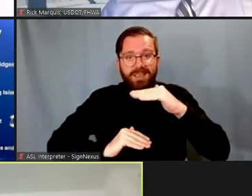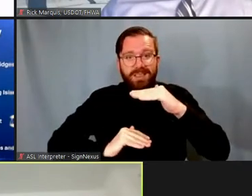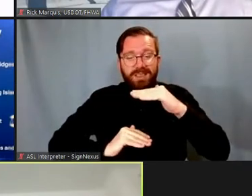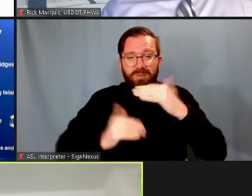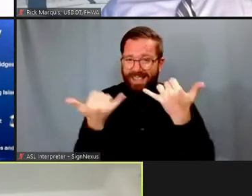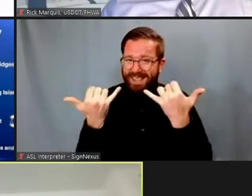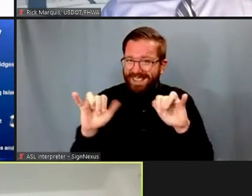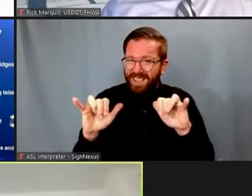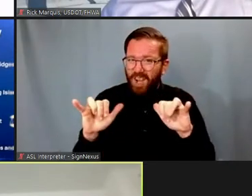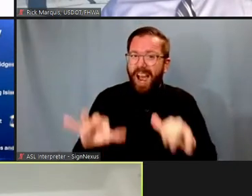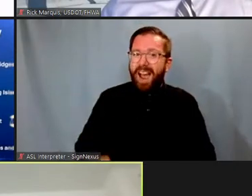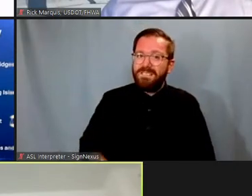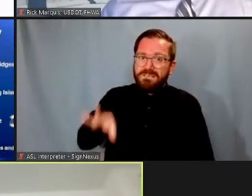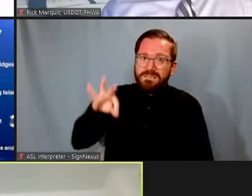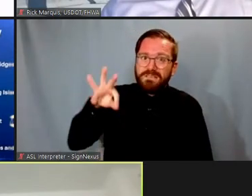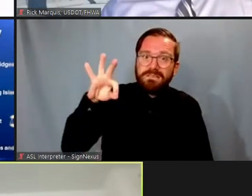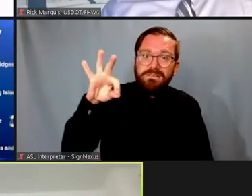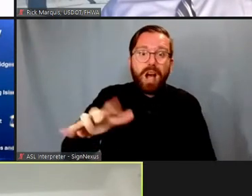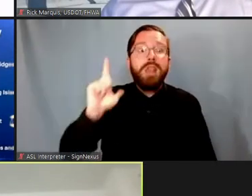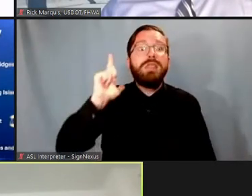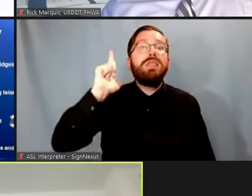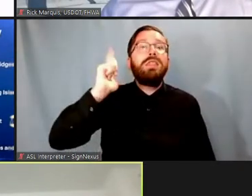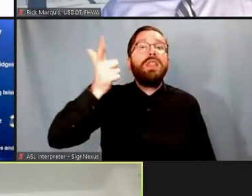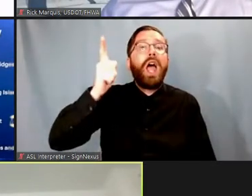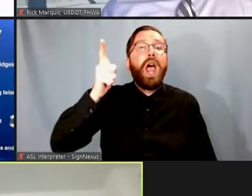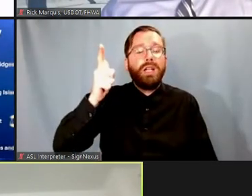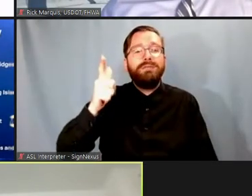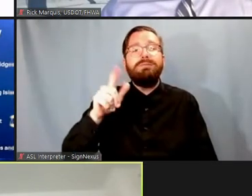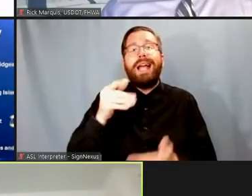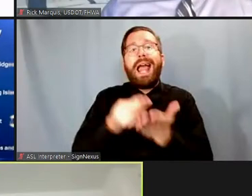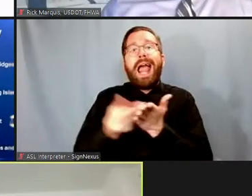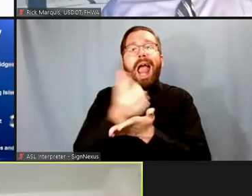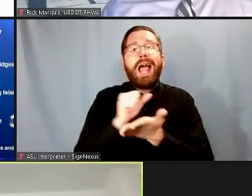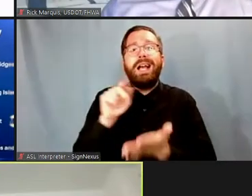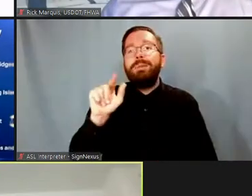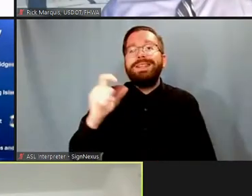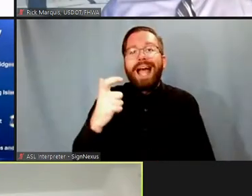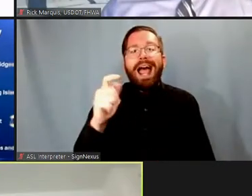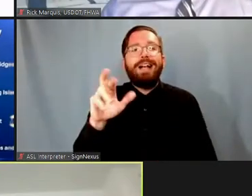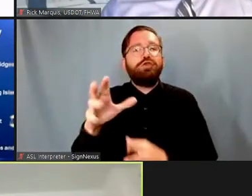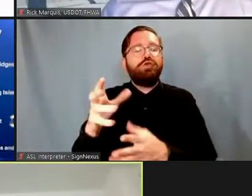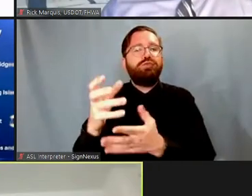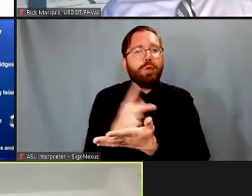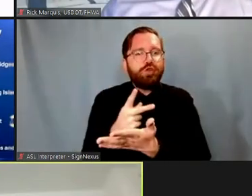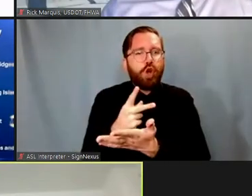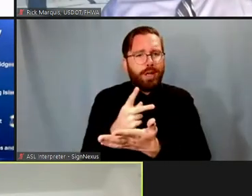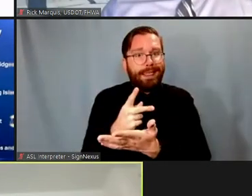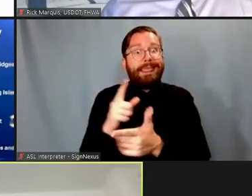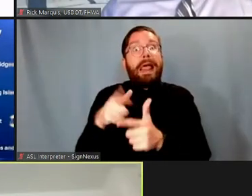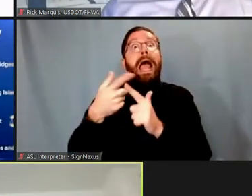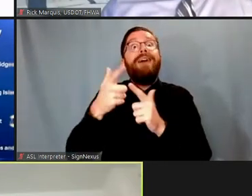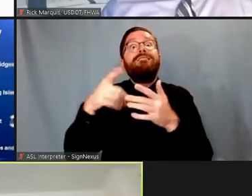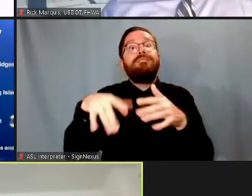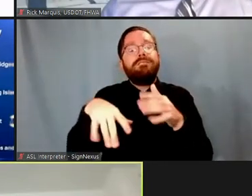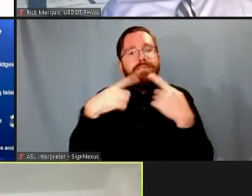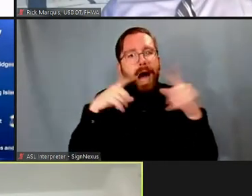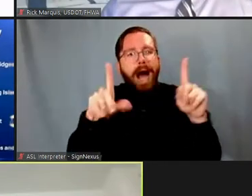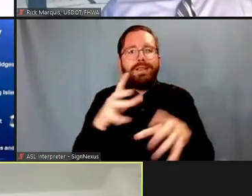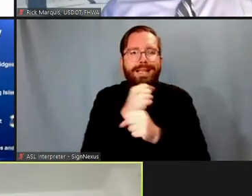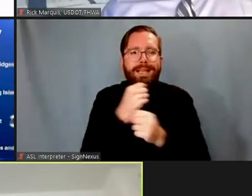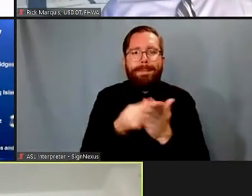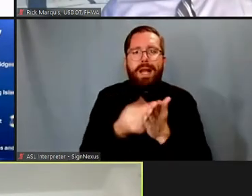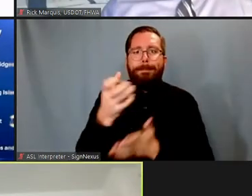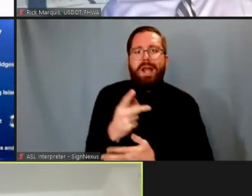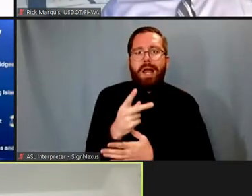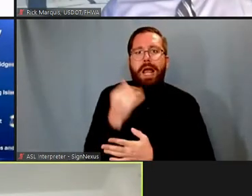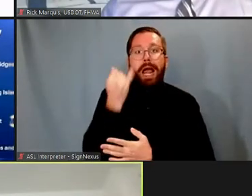wait to get a refund when they file their income taxes and if you earn one dollar over the sixty thousand dollar threshold you're